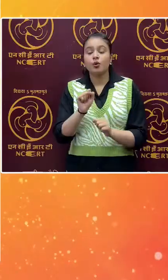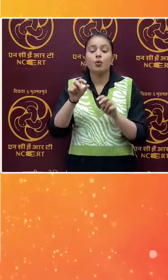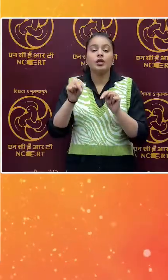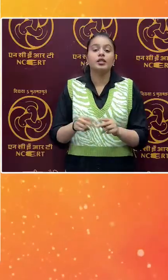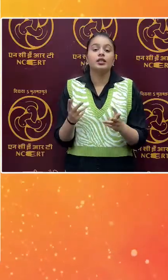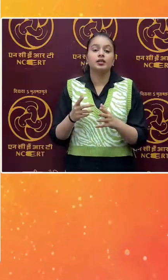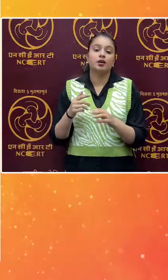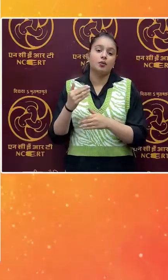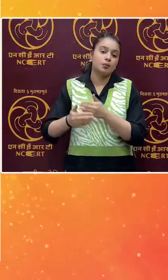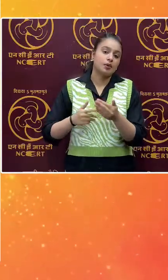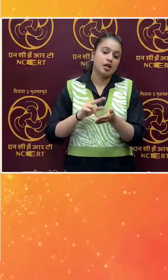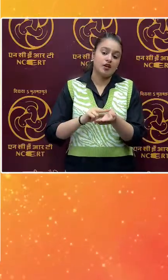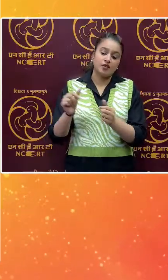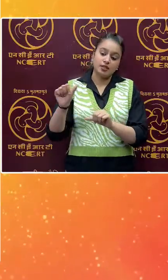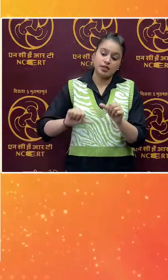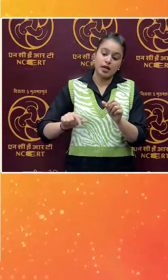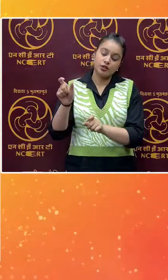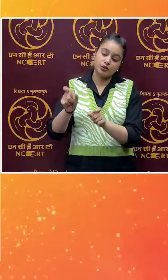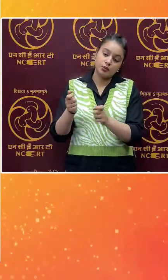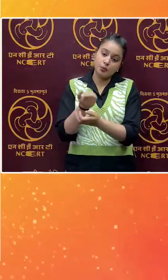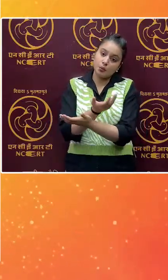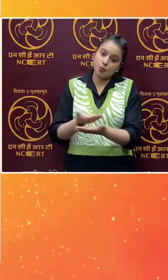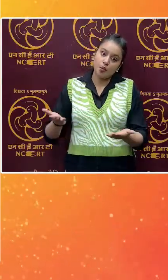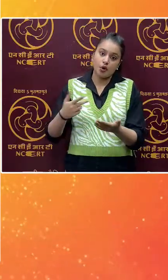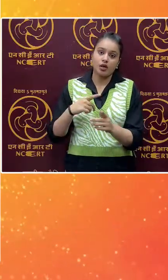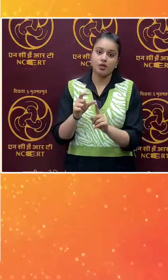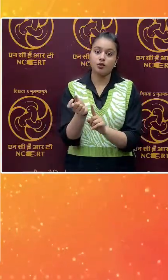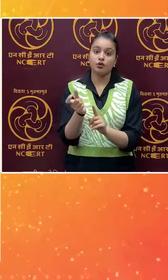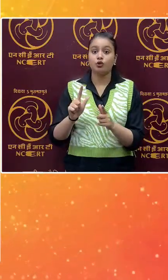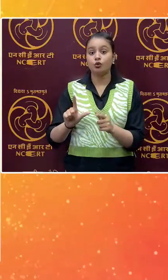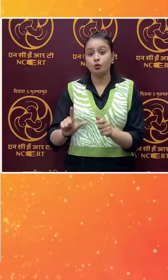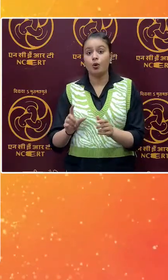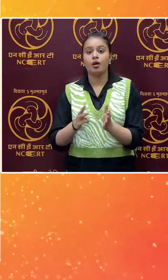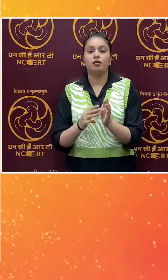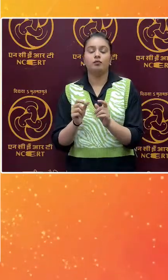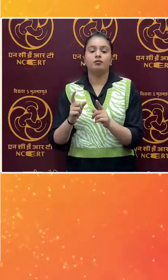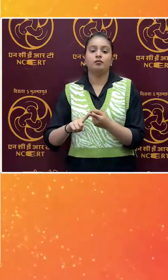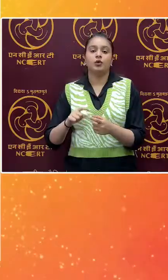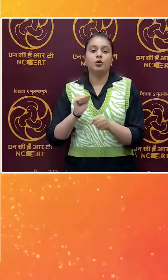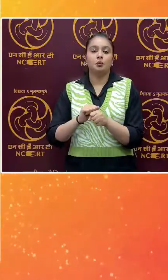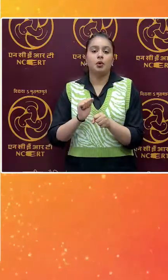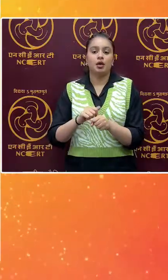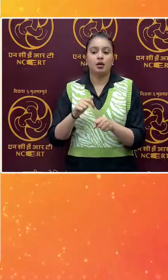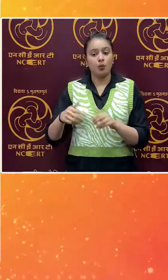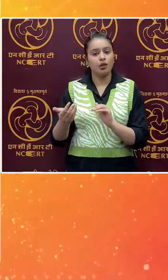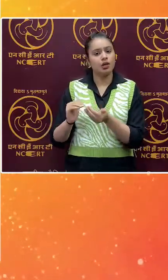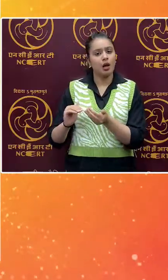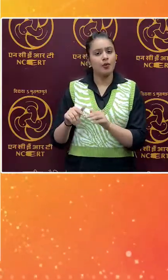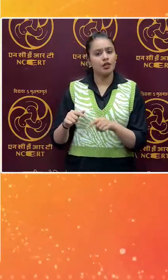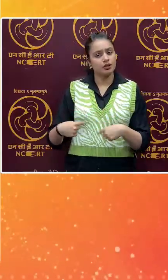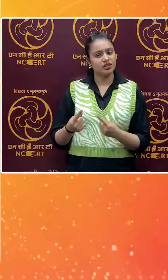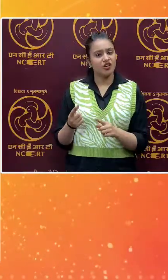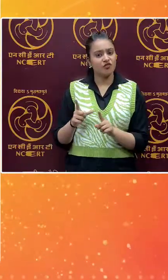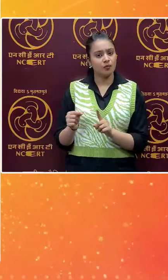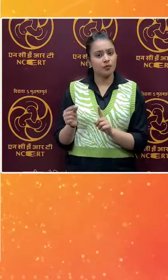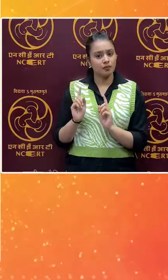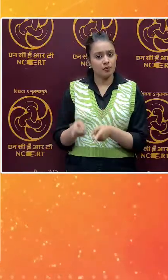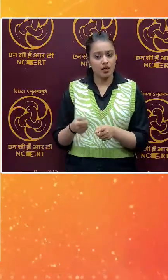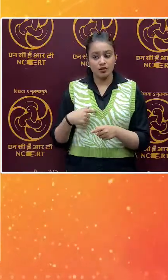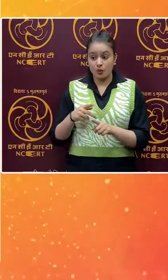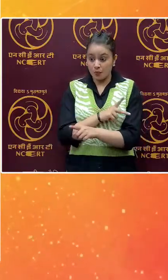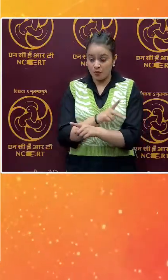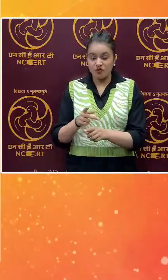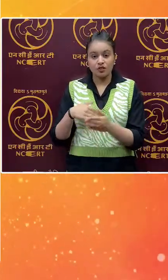Every scientist must work in a dual mode. You keep yourself competitive in your